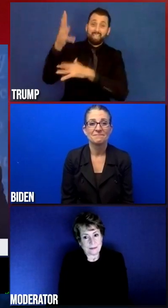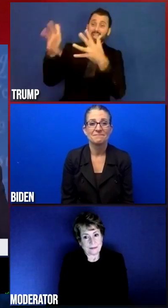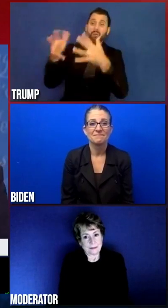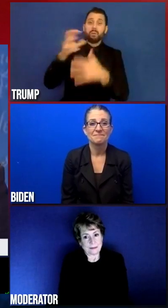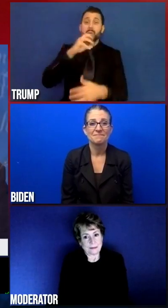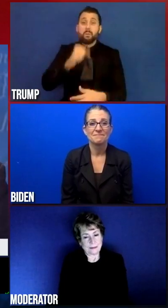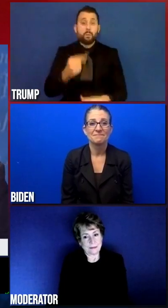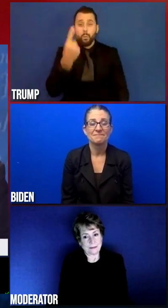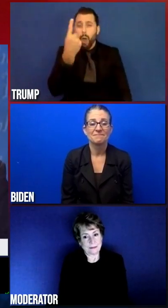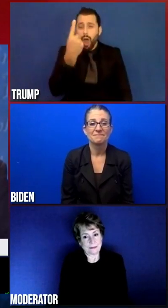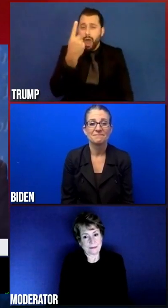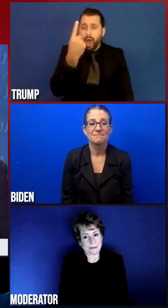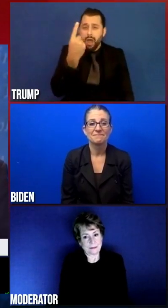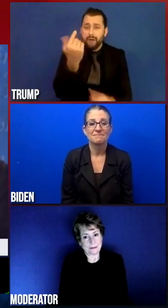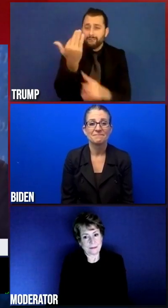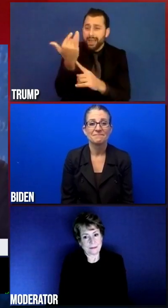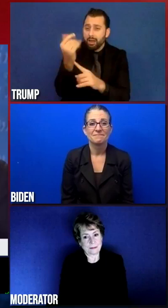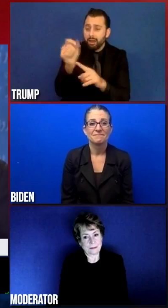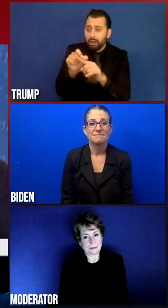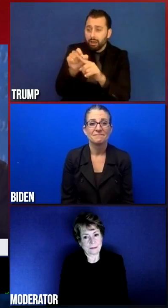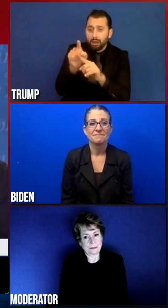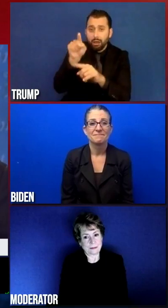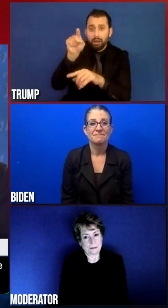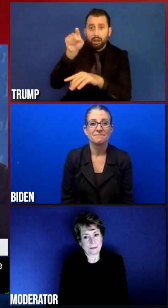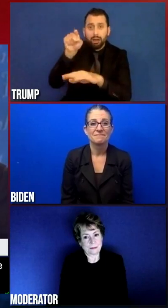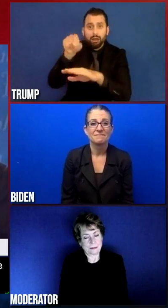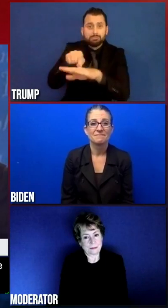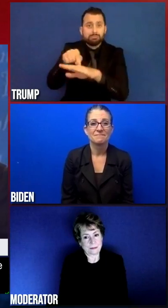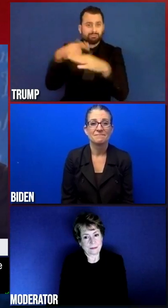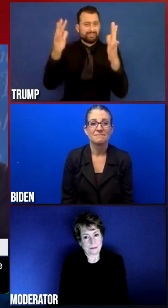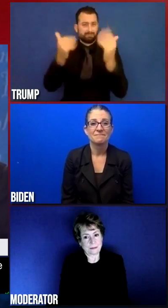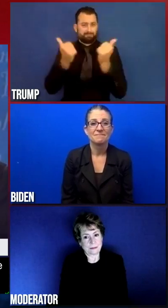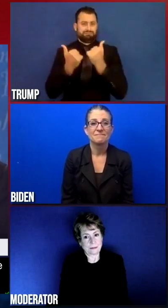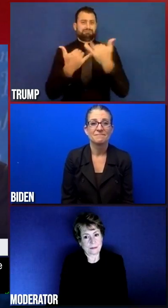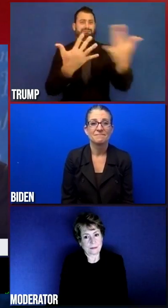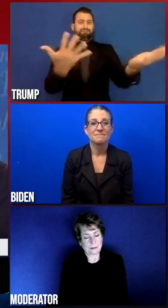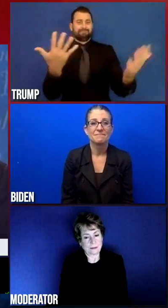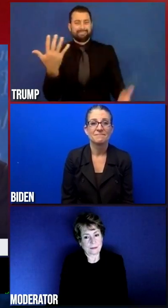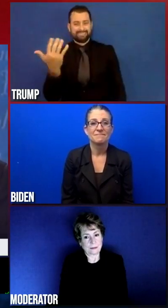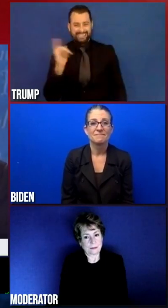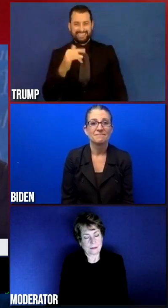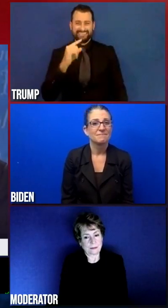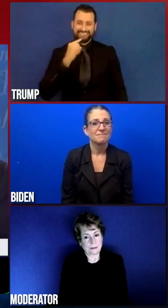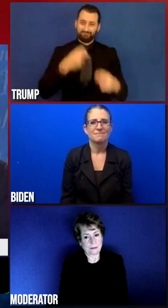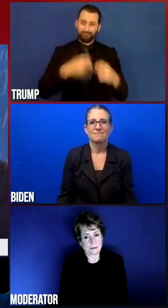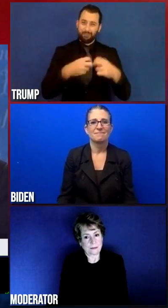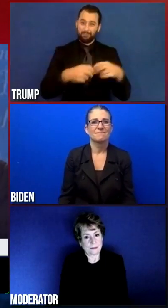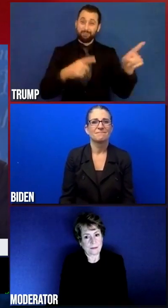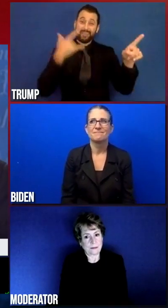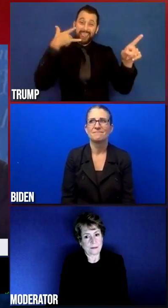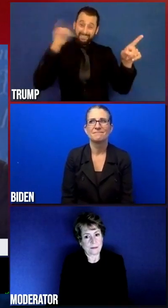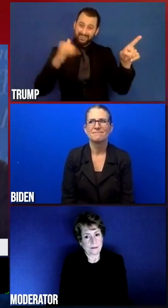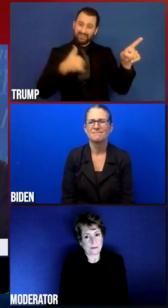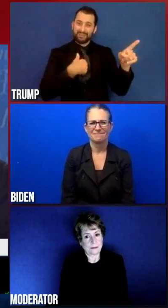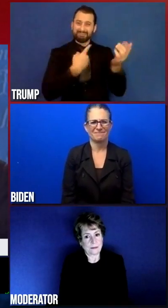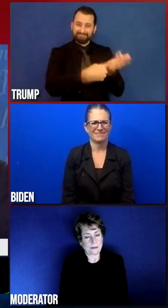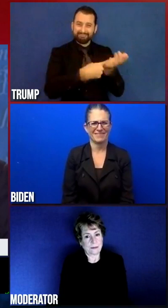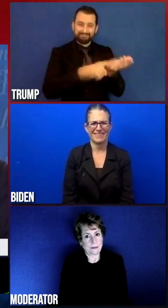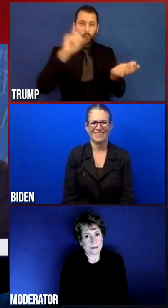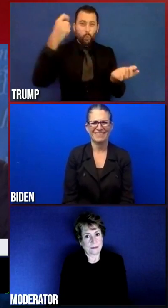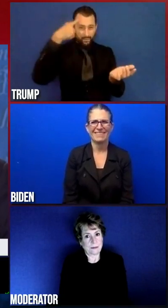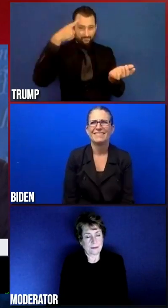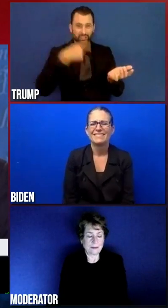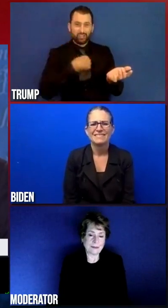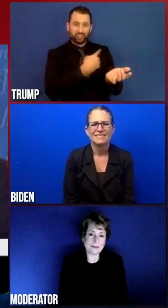governor about it. I'm getting along very well with the governor. But I said, you know, at some point, you can't every year have hundreds of thousands of